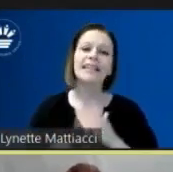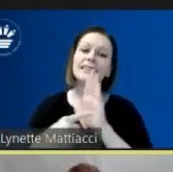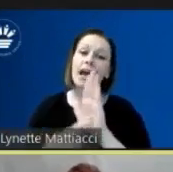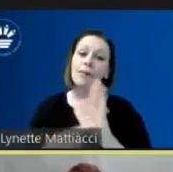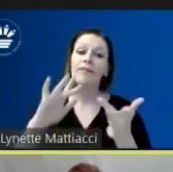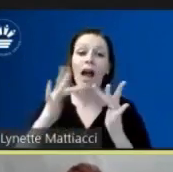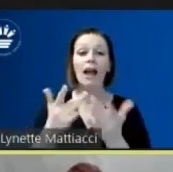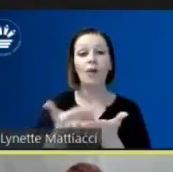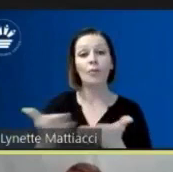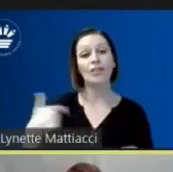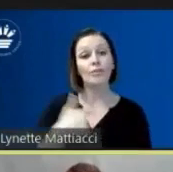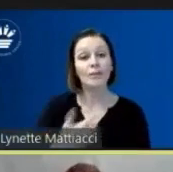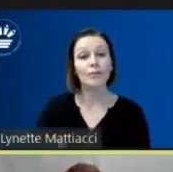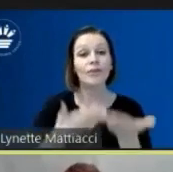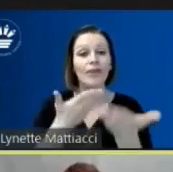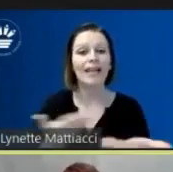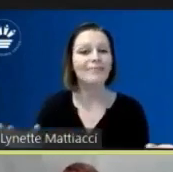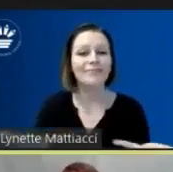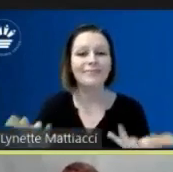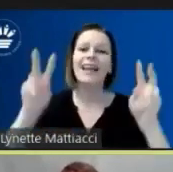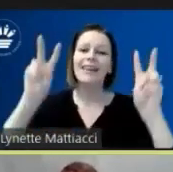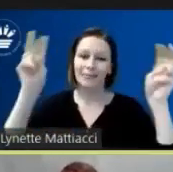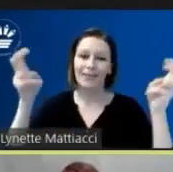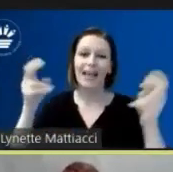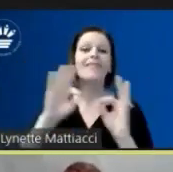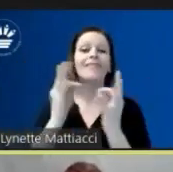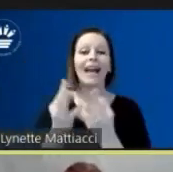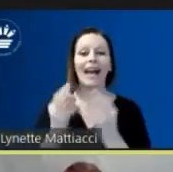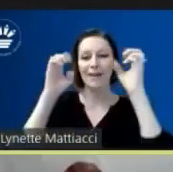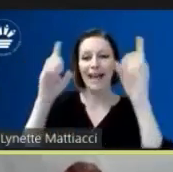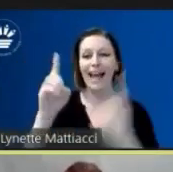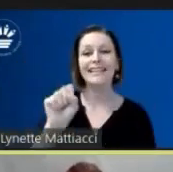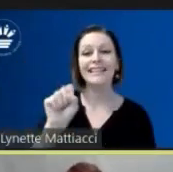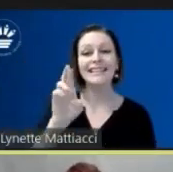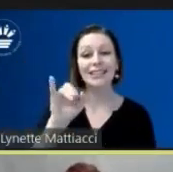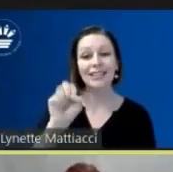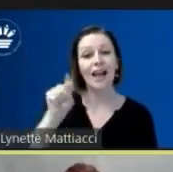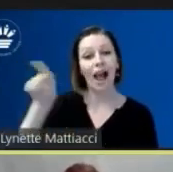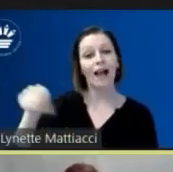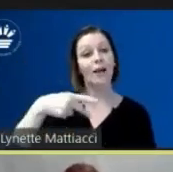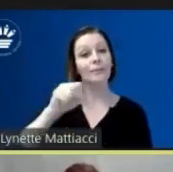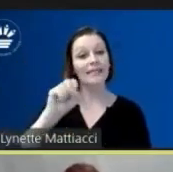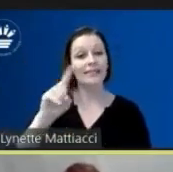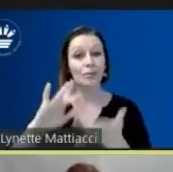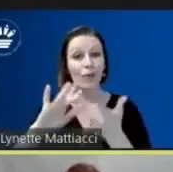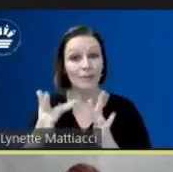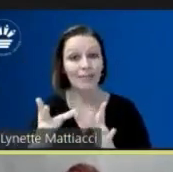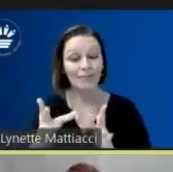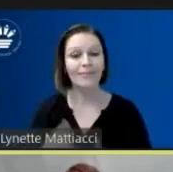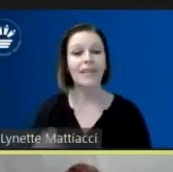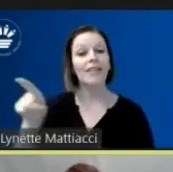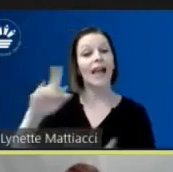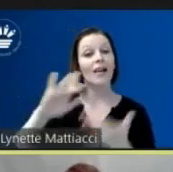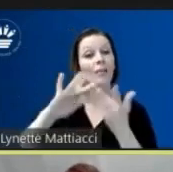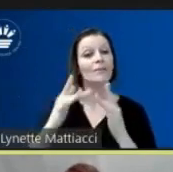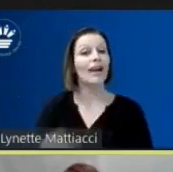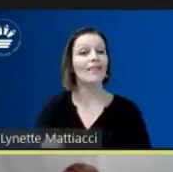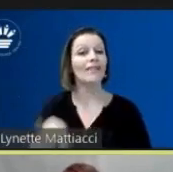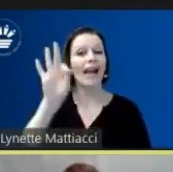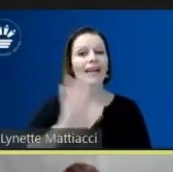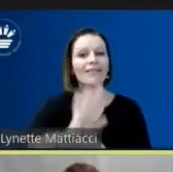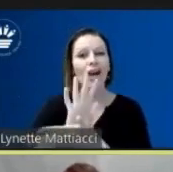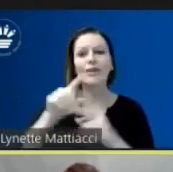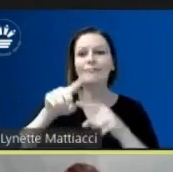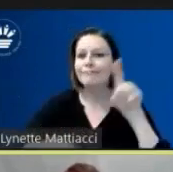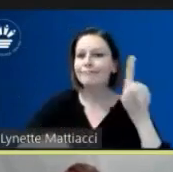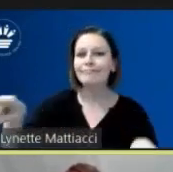loss, as well as information about language learning opportunities for the deaf and hard of hearing child. For example, our